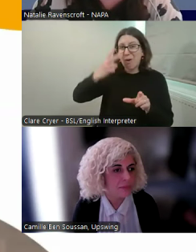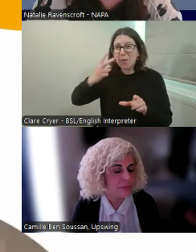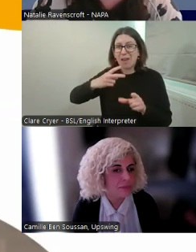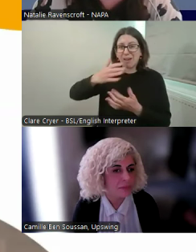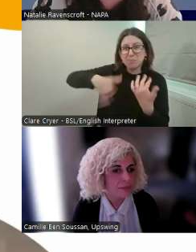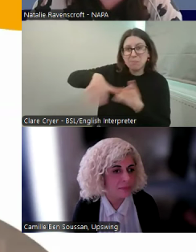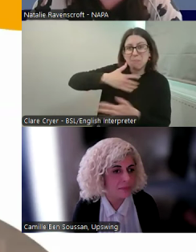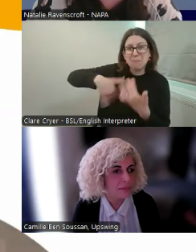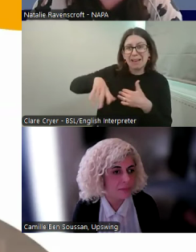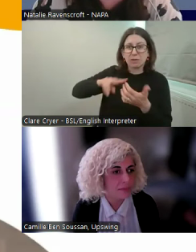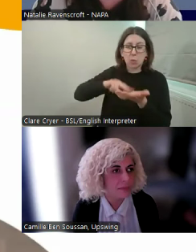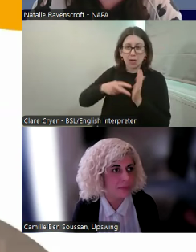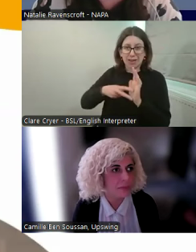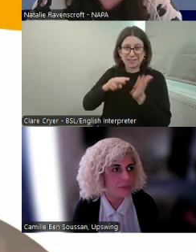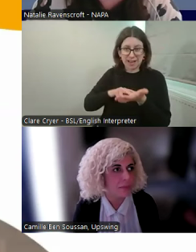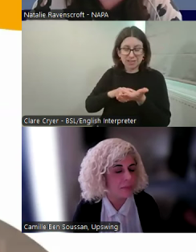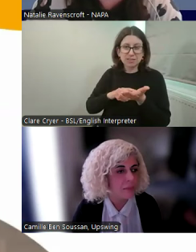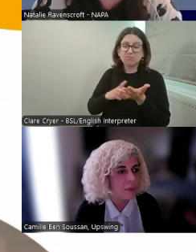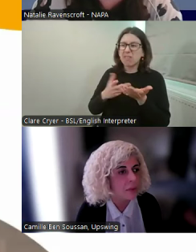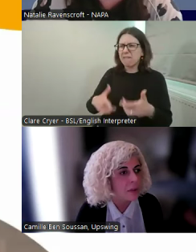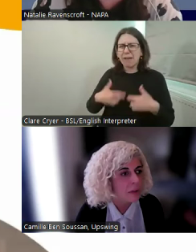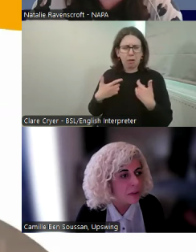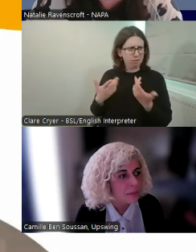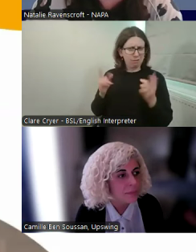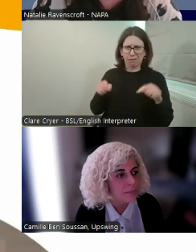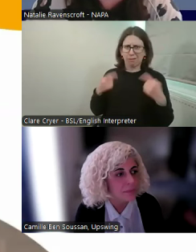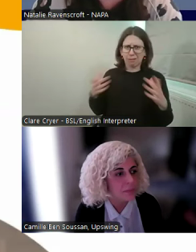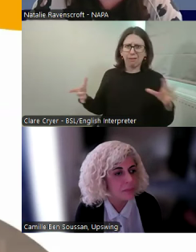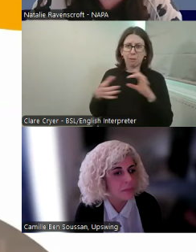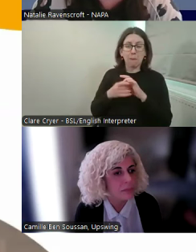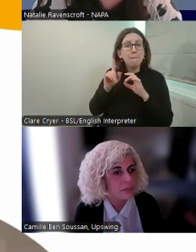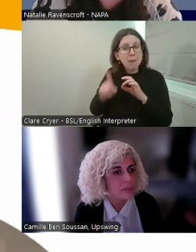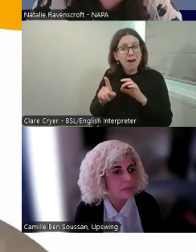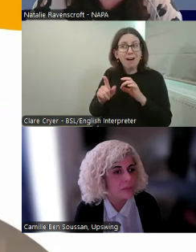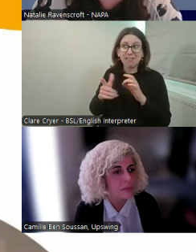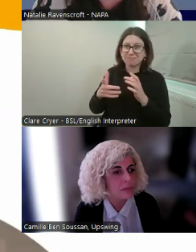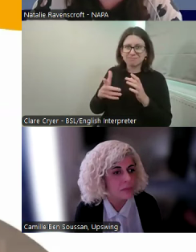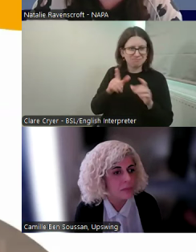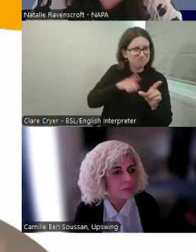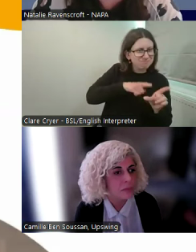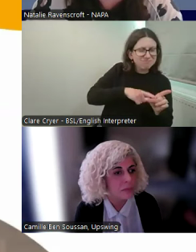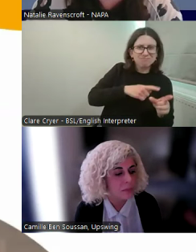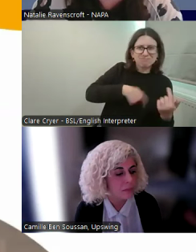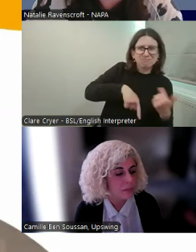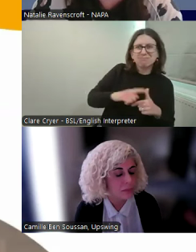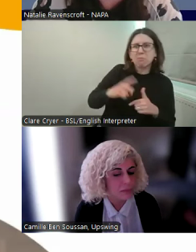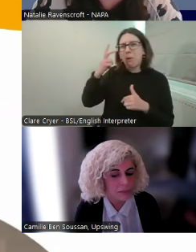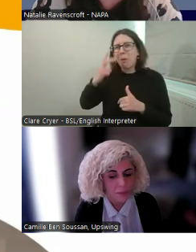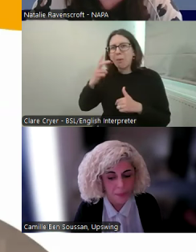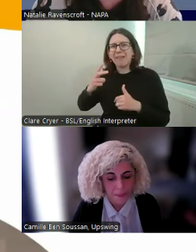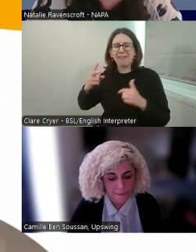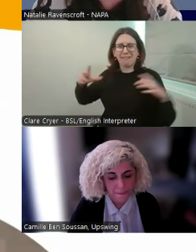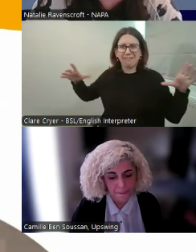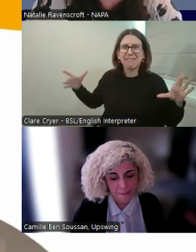often unlikely partners, to come together to create and connect. So alongside this, we've built a reputation for